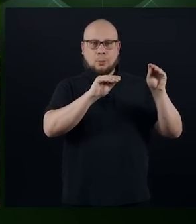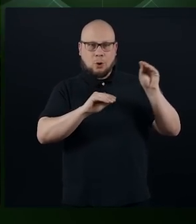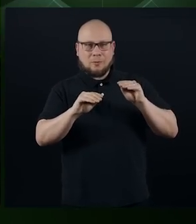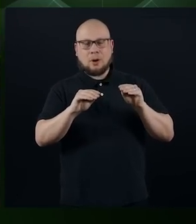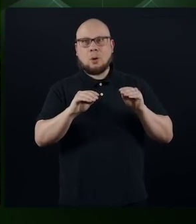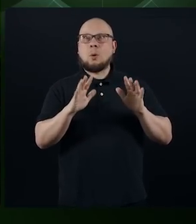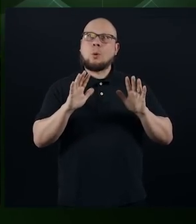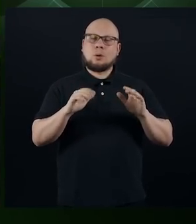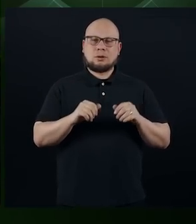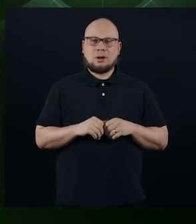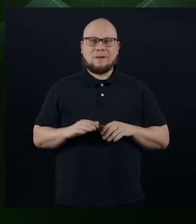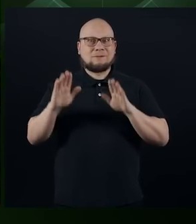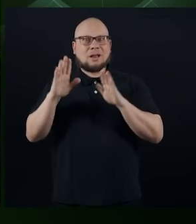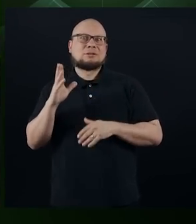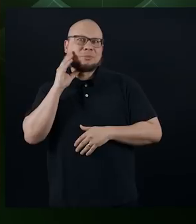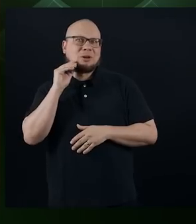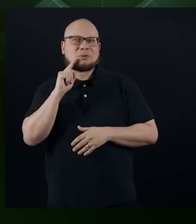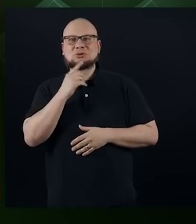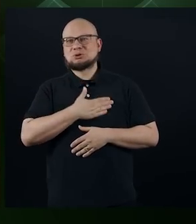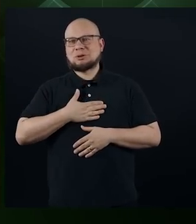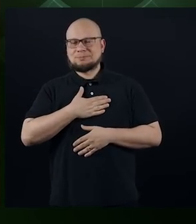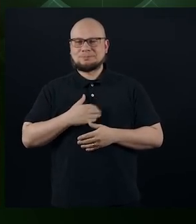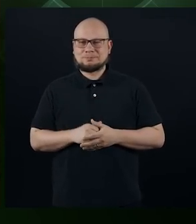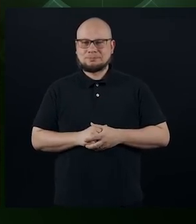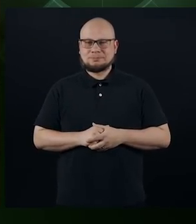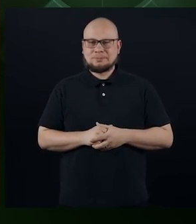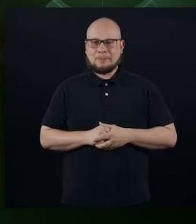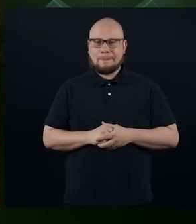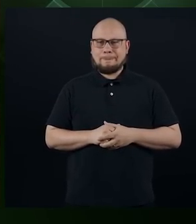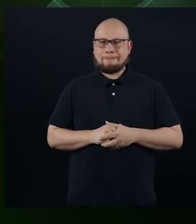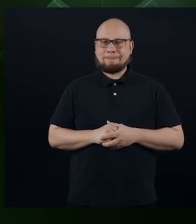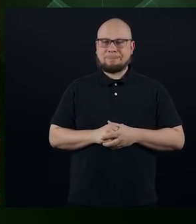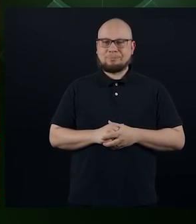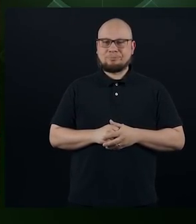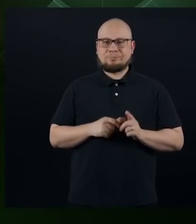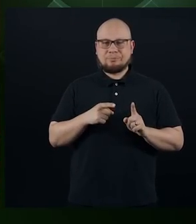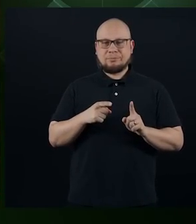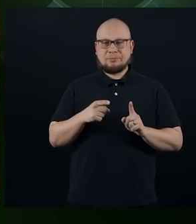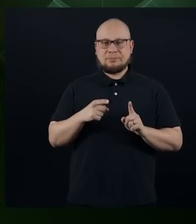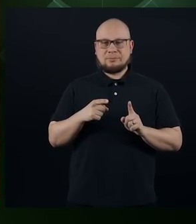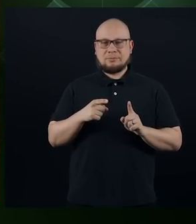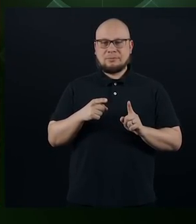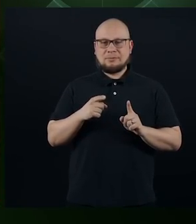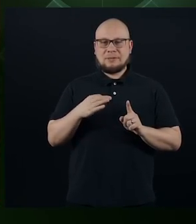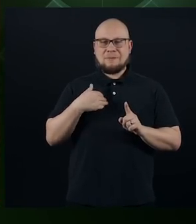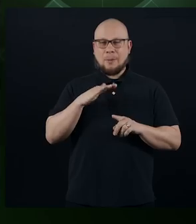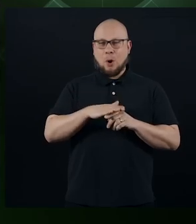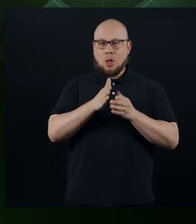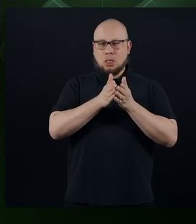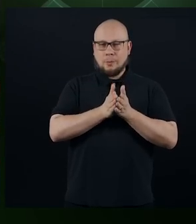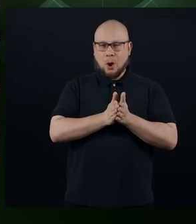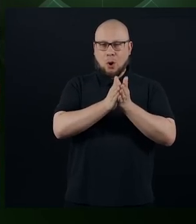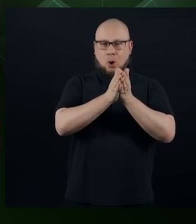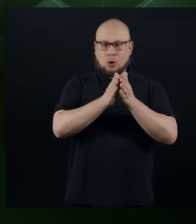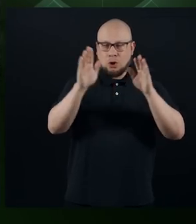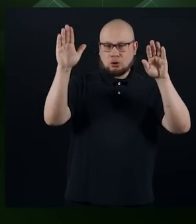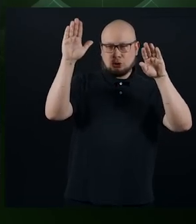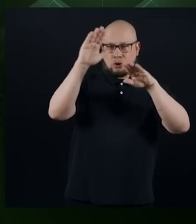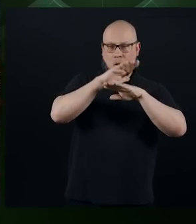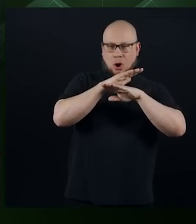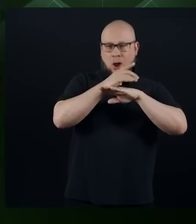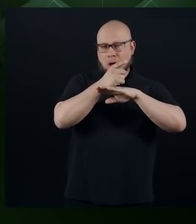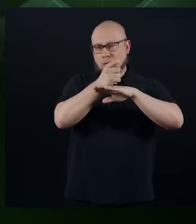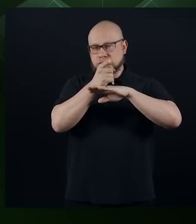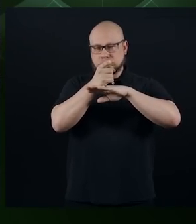fantastic experience. Really enjoyed it. That moment when you're in the heavy, dark seas and you're in the middle